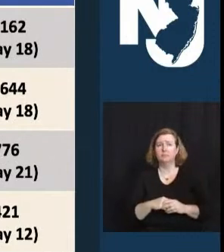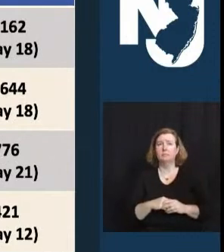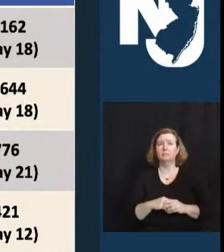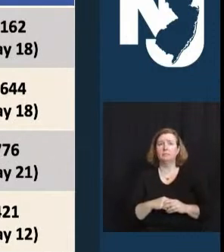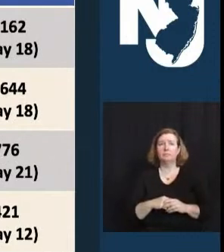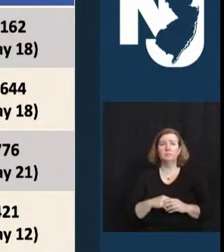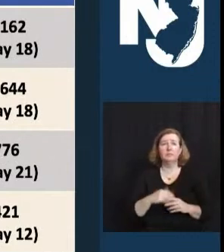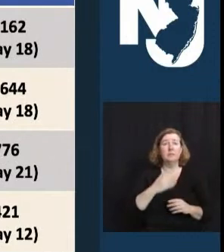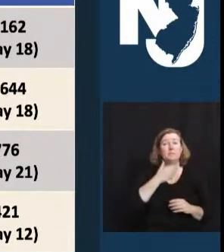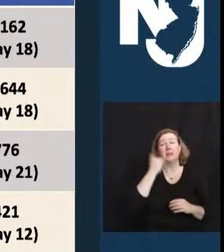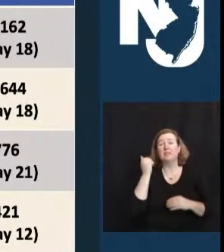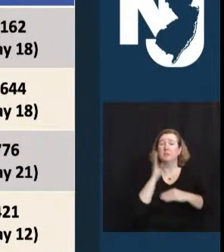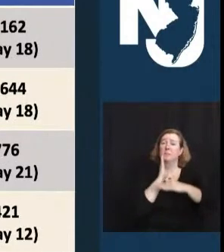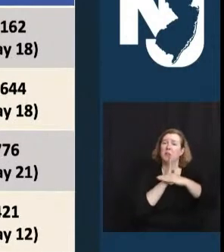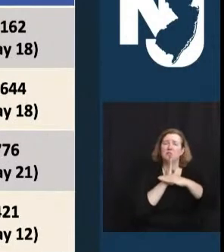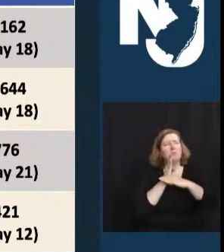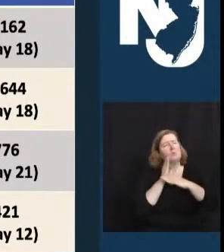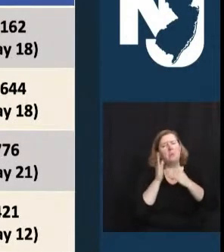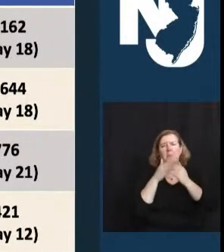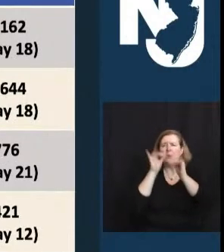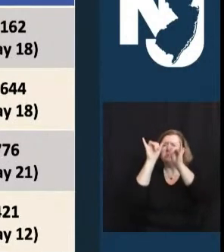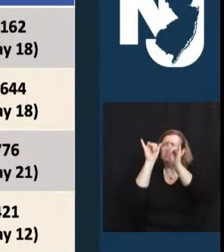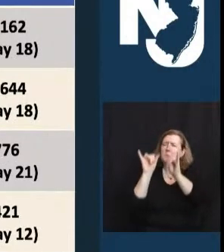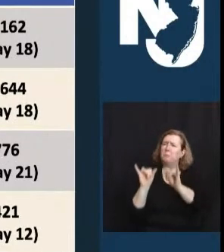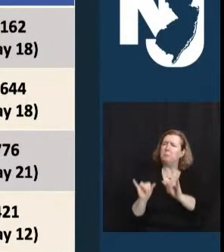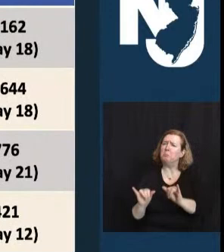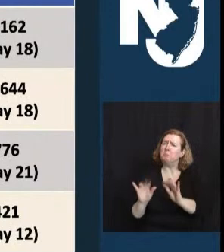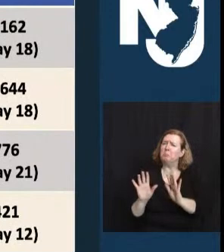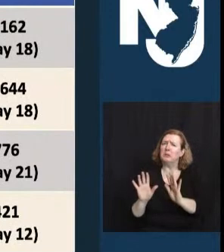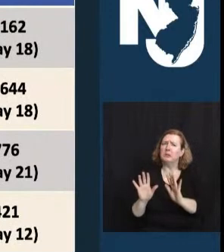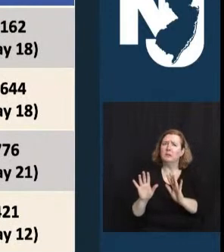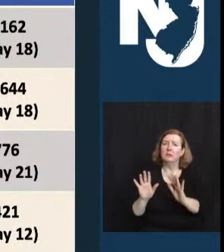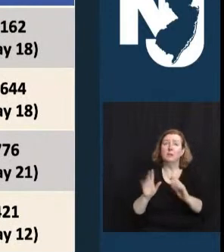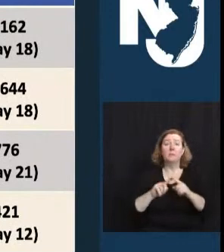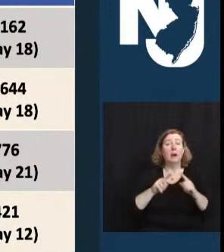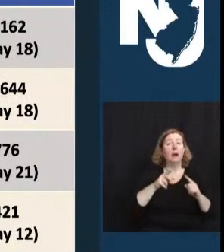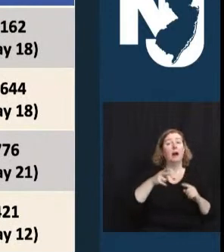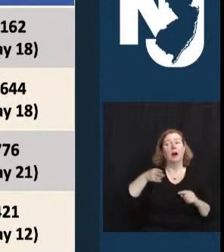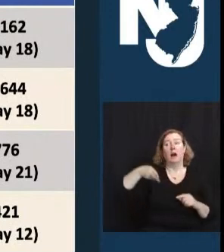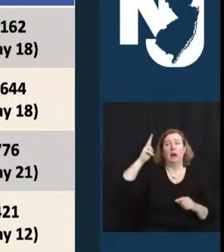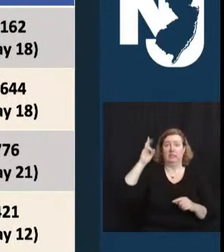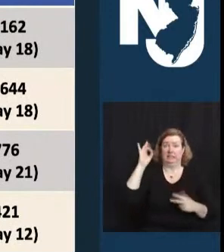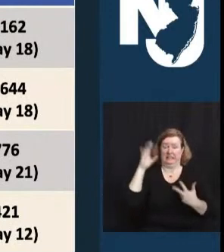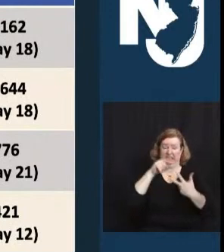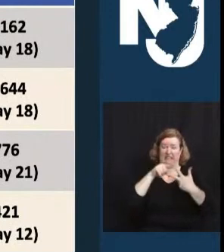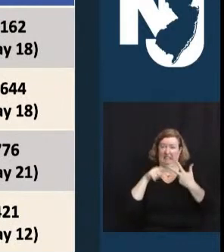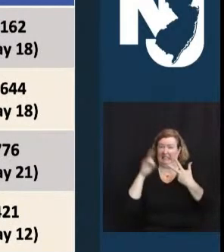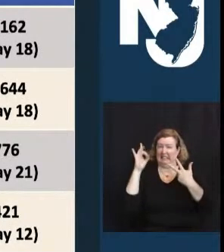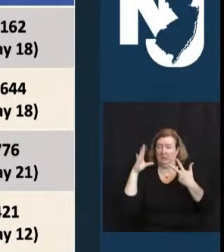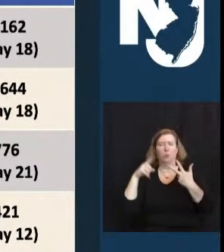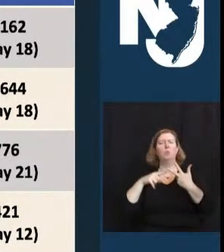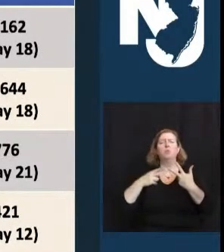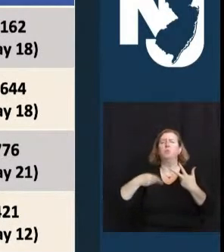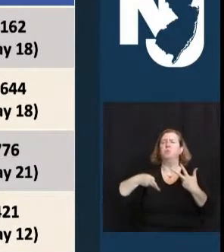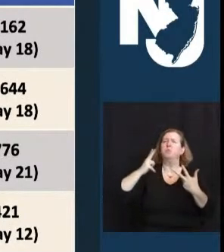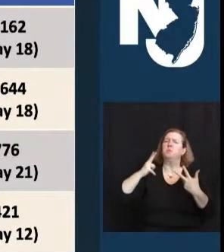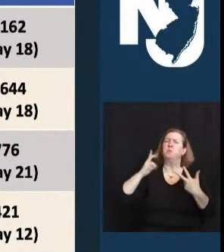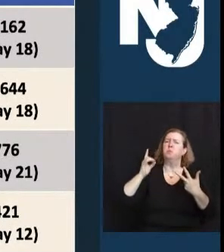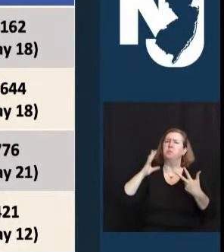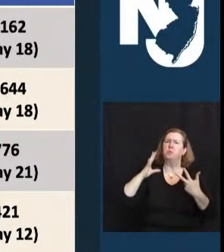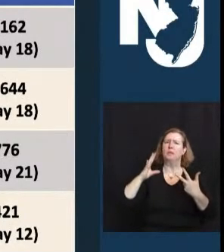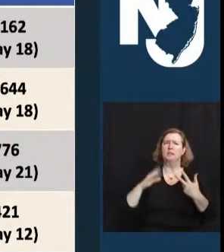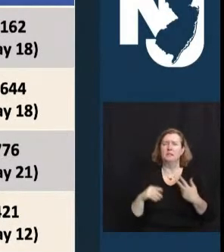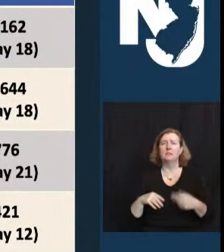and the moderate cases, but a meaningful difference into the high case, and there's one other wrinkle to that. Under both the best